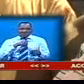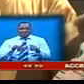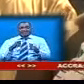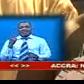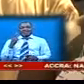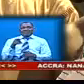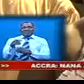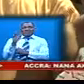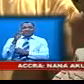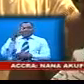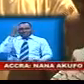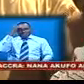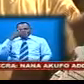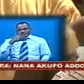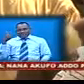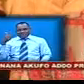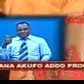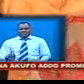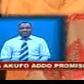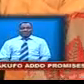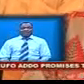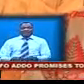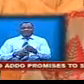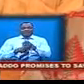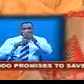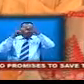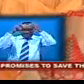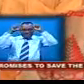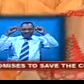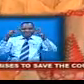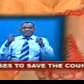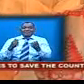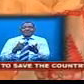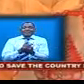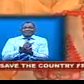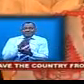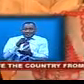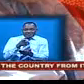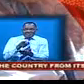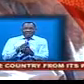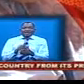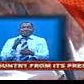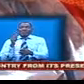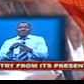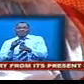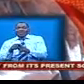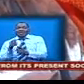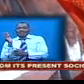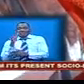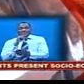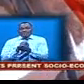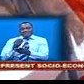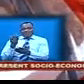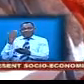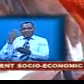and he knows best. The Vice President, Mr. Kwesi Emesa-Arthur, in a tribute, described the late